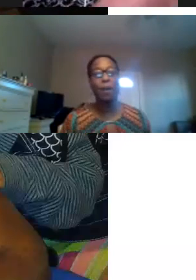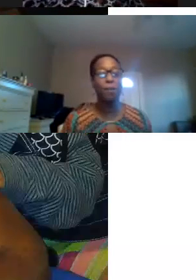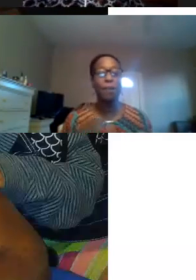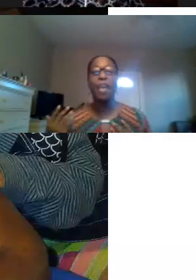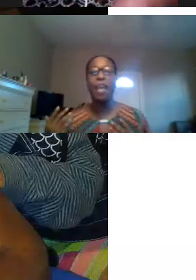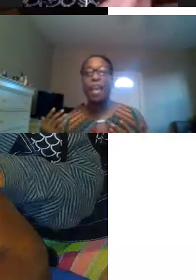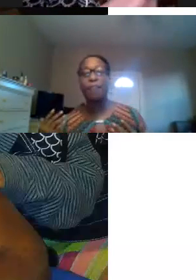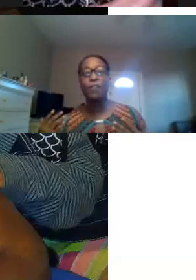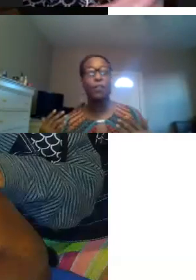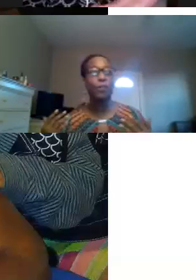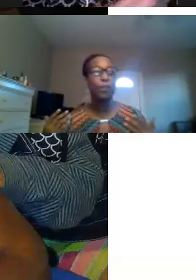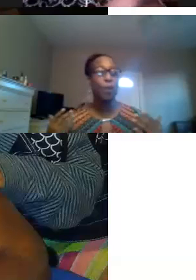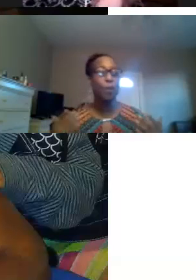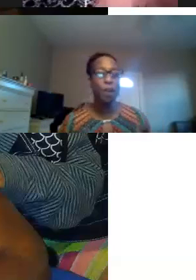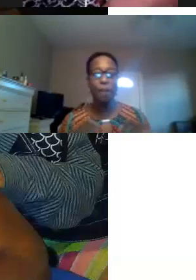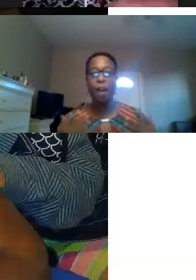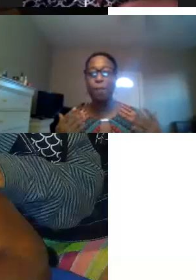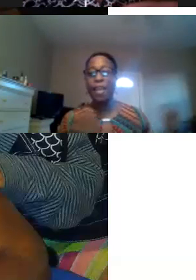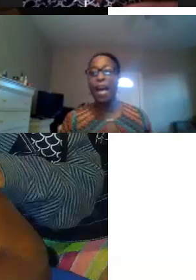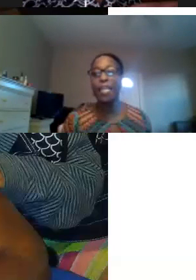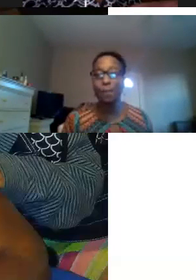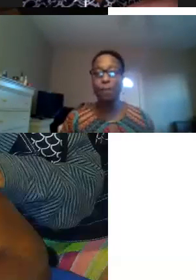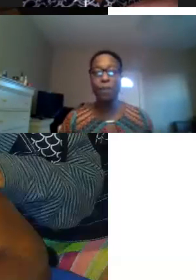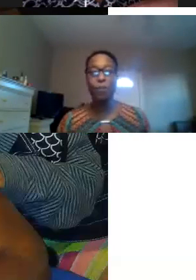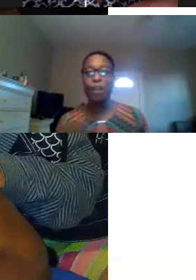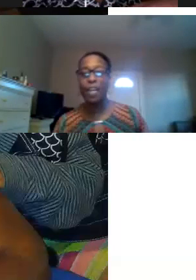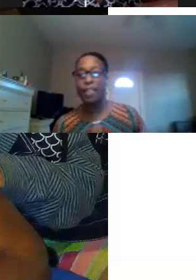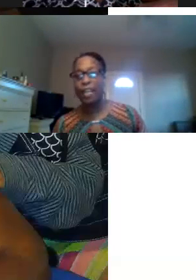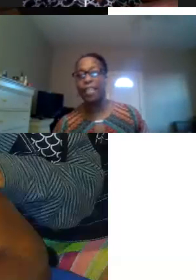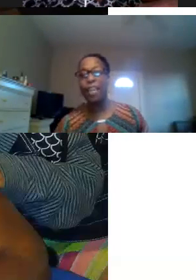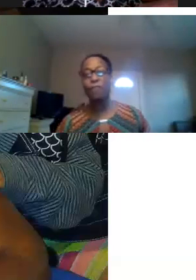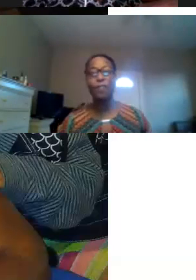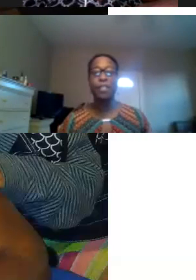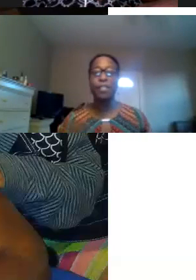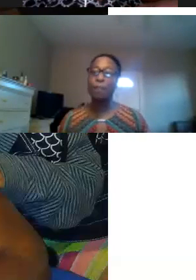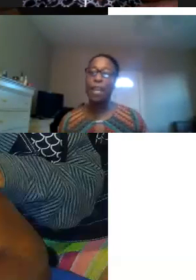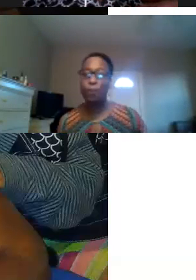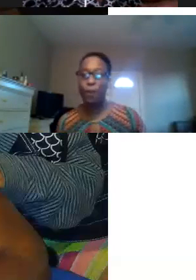my mom have to worry about paying a hospital bill or anything like that